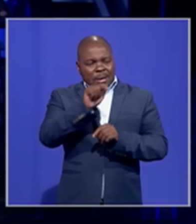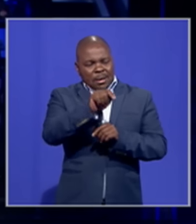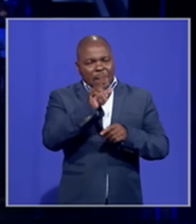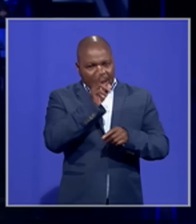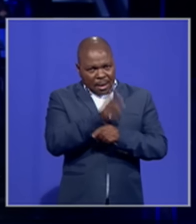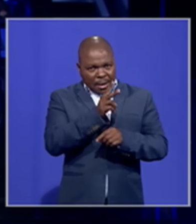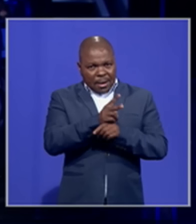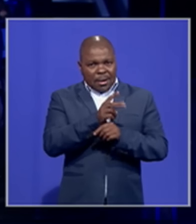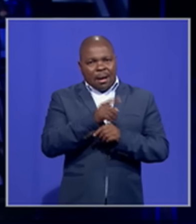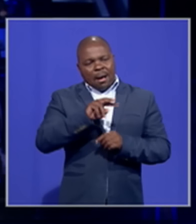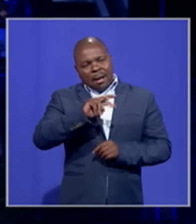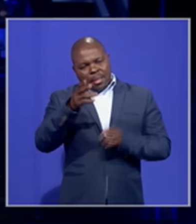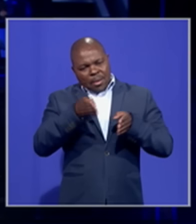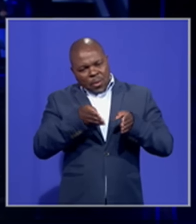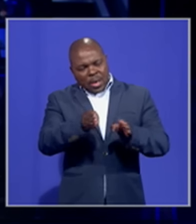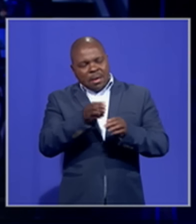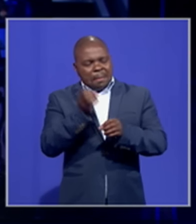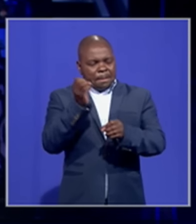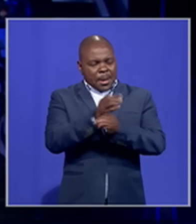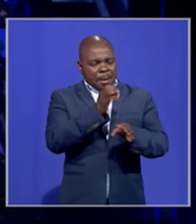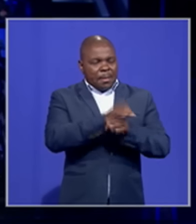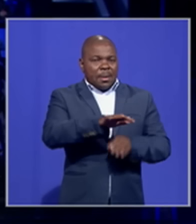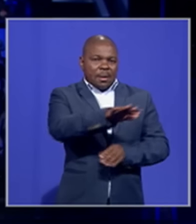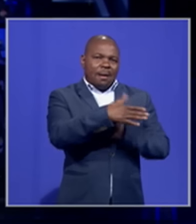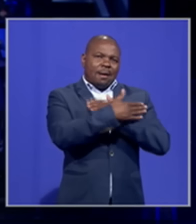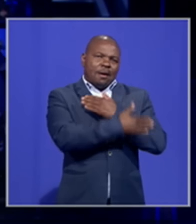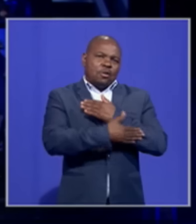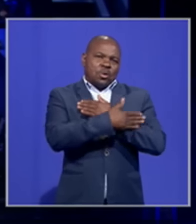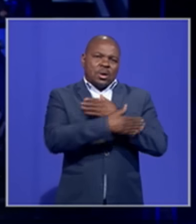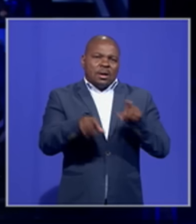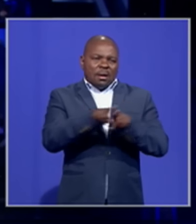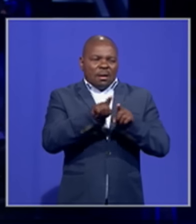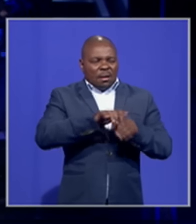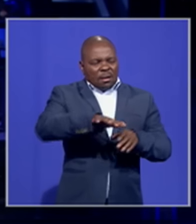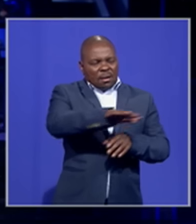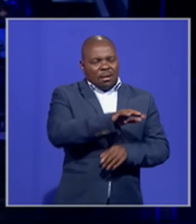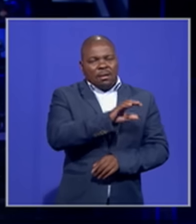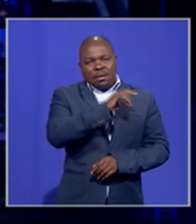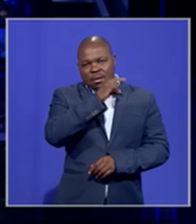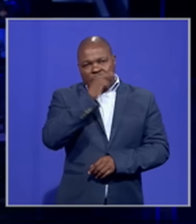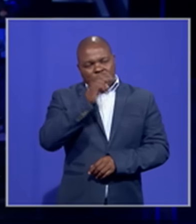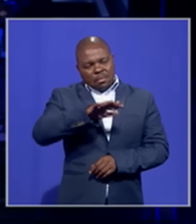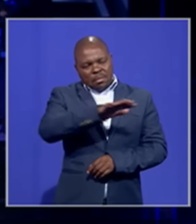le mekgwa e meng ya tlhaselo naheng ya Venezuela le dibakeng tse ding tsa naha eo tse